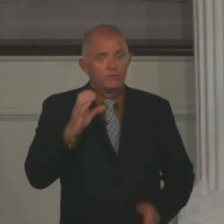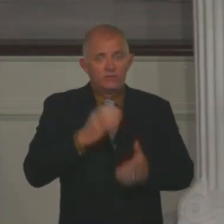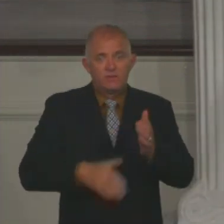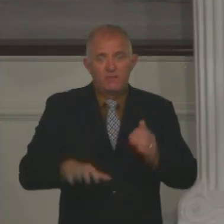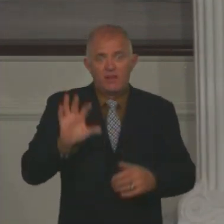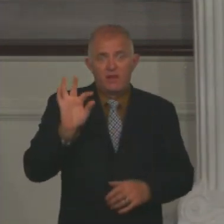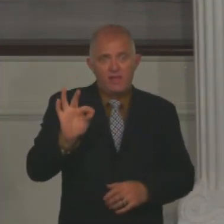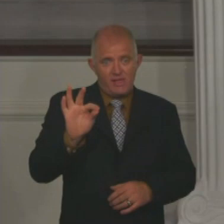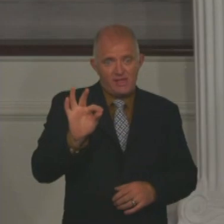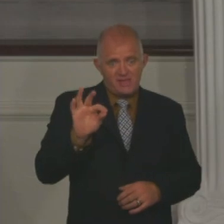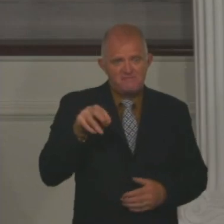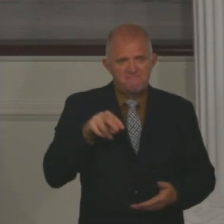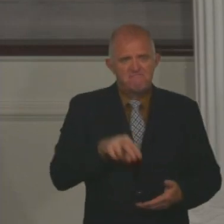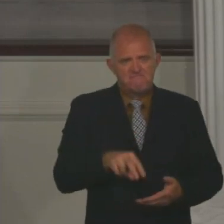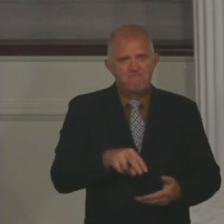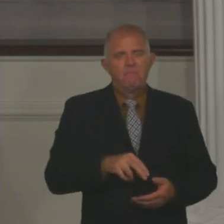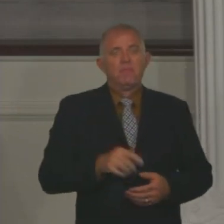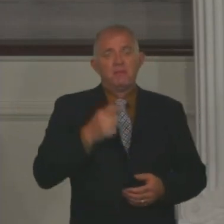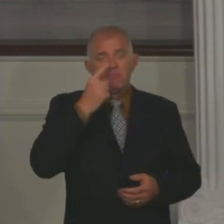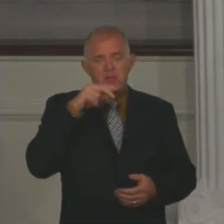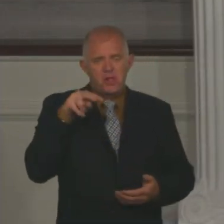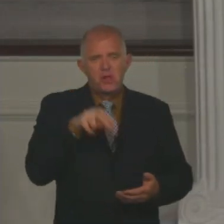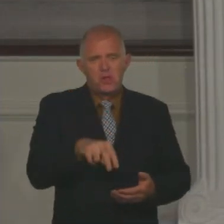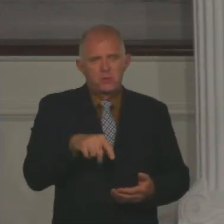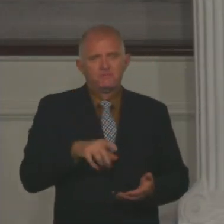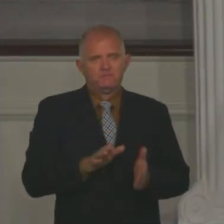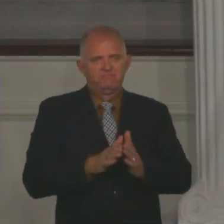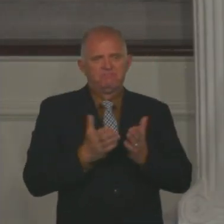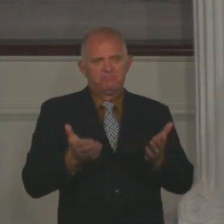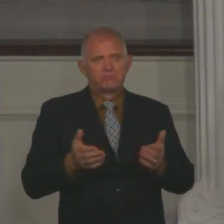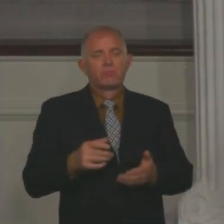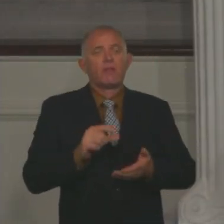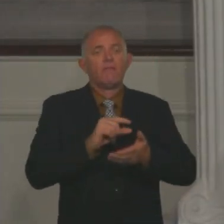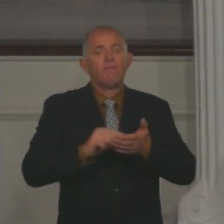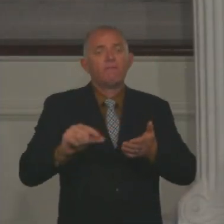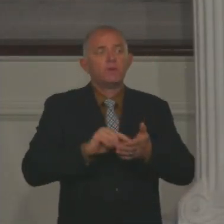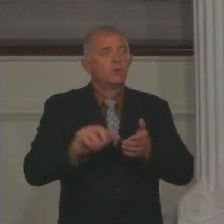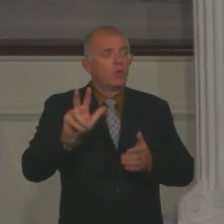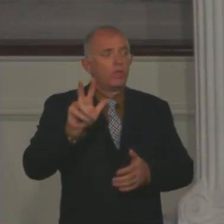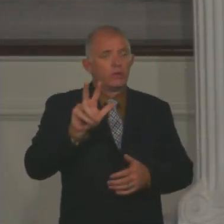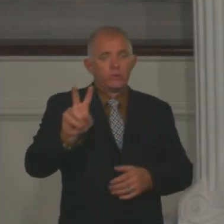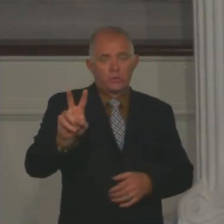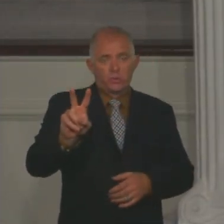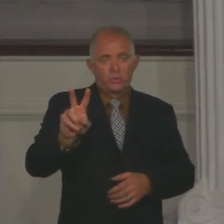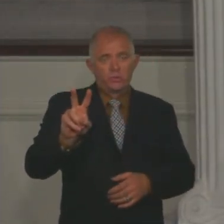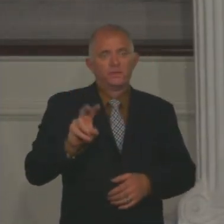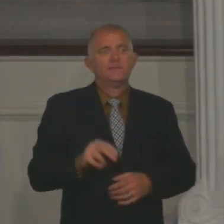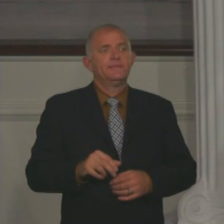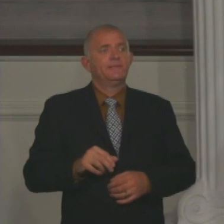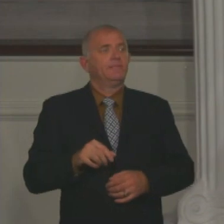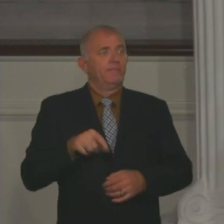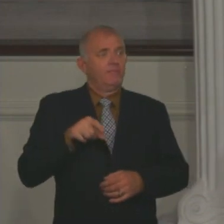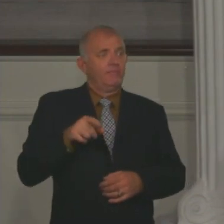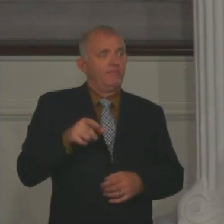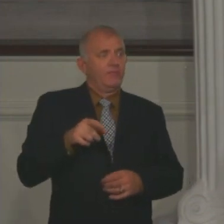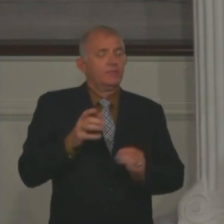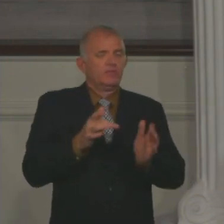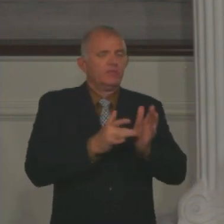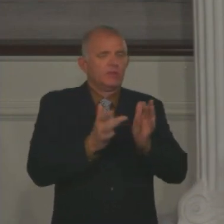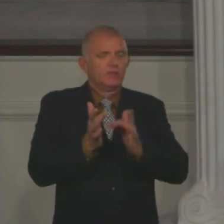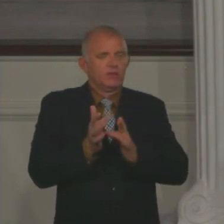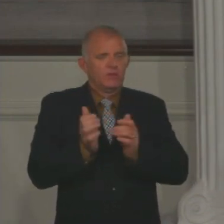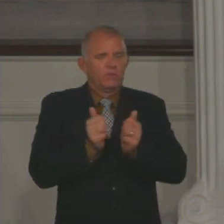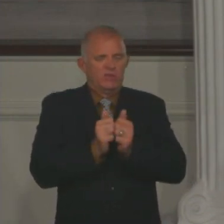I want you to look at it with me, if you would, please. Verse number 32. The Bible says this, and they went out. This is Jesus and his